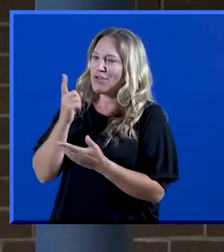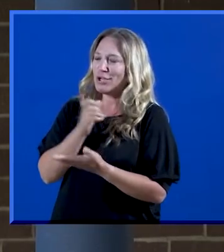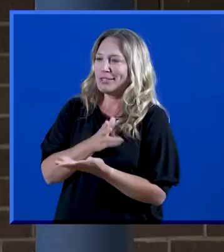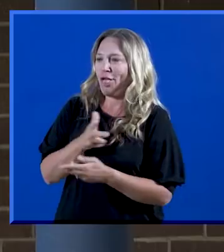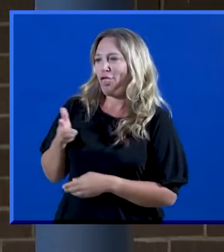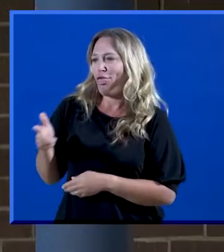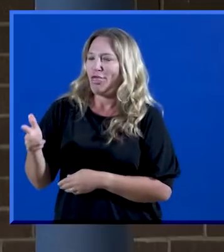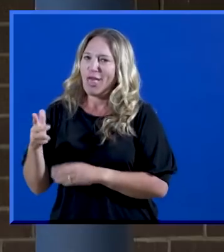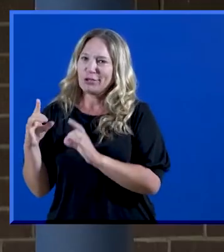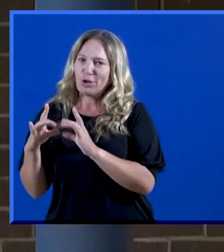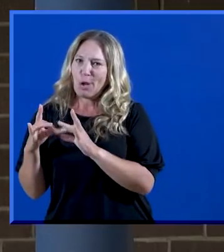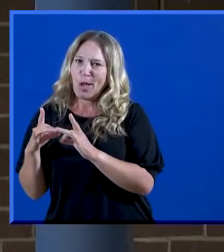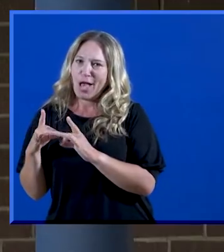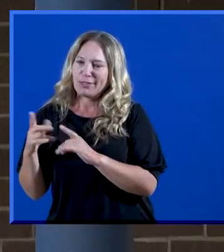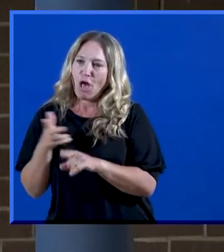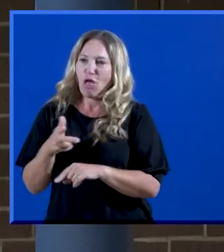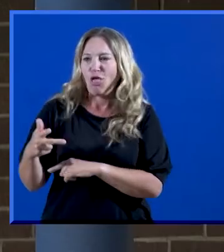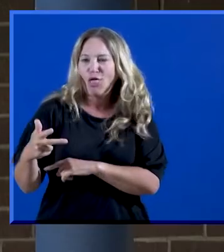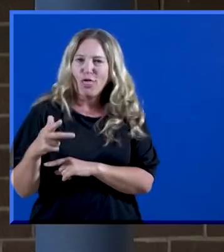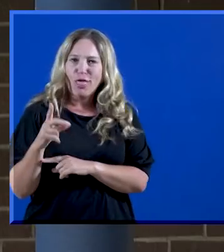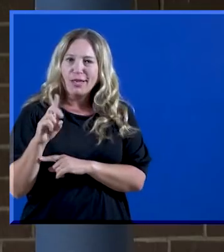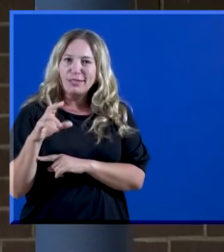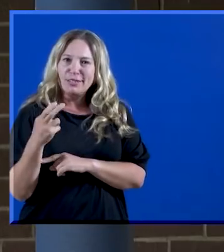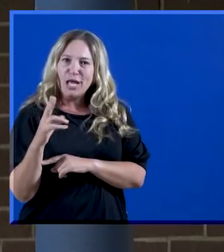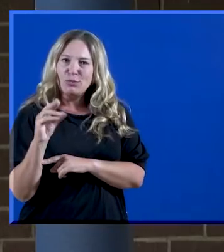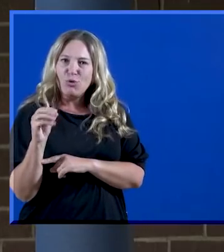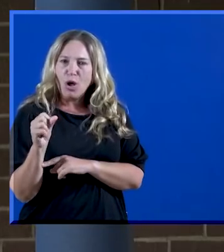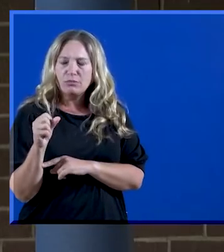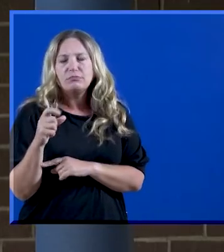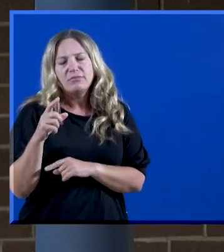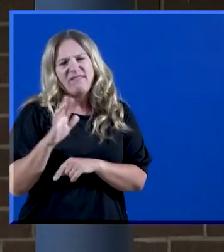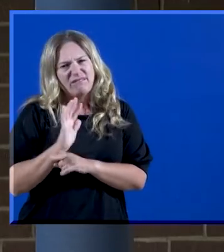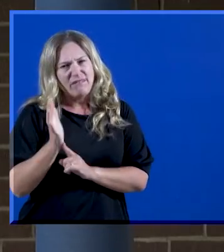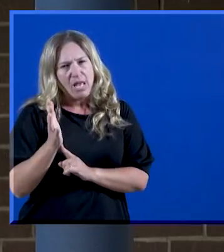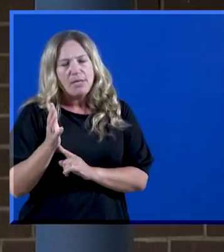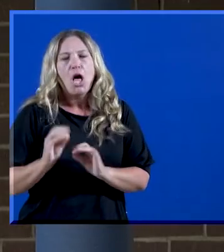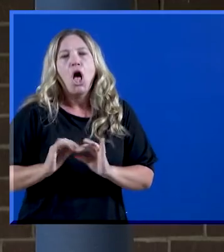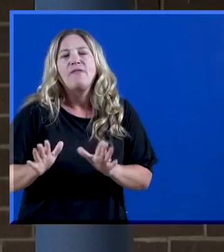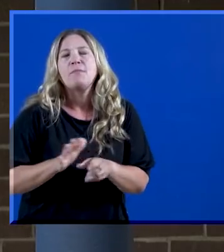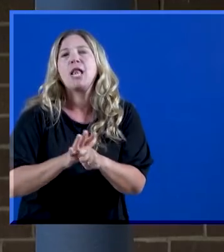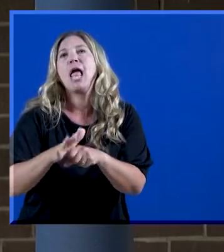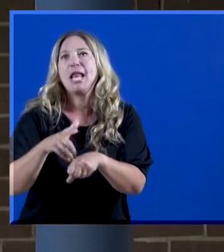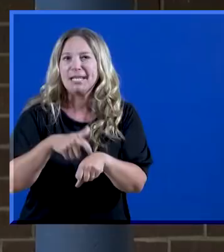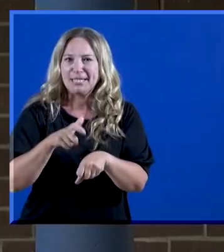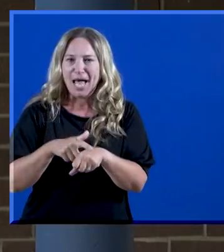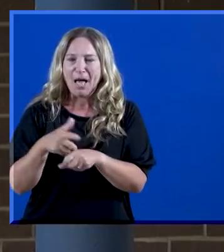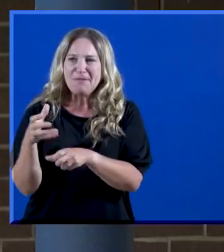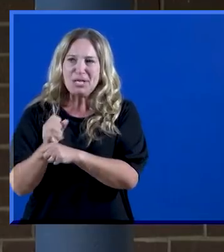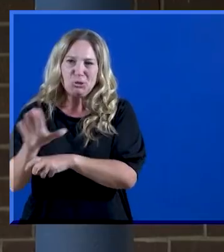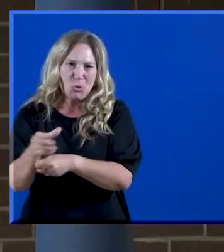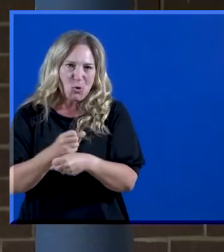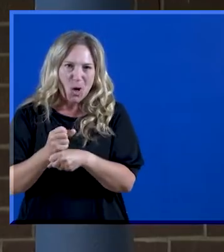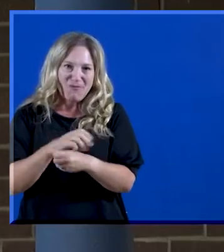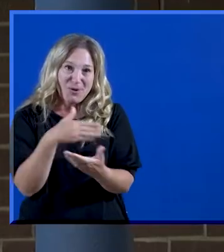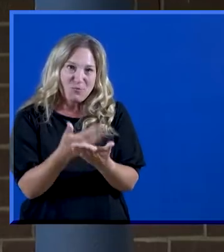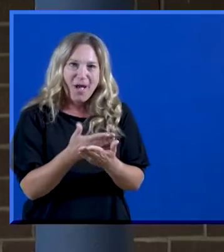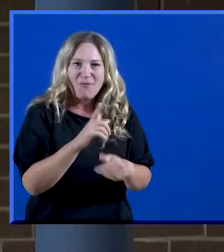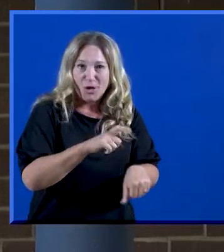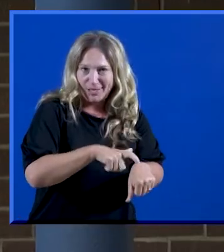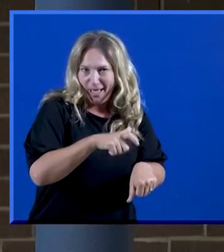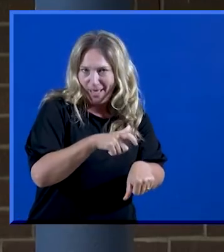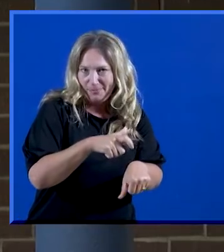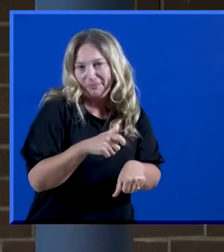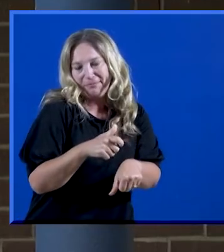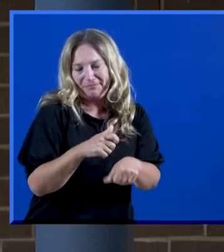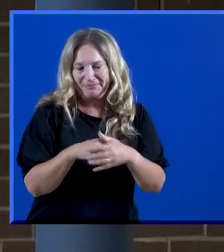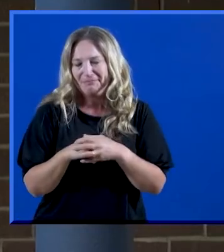course stopping to get Starbucks or Dutch Bros, because with 5 minutes you obviously have plenty of time to get a coffee and still make it to school in plenty